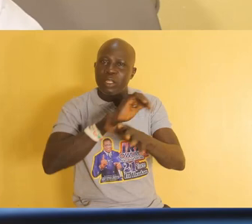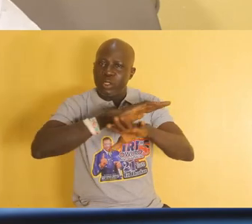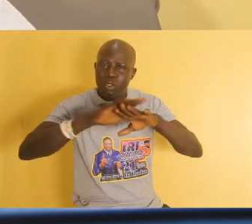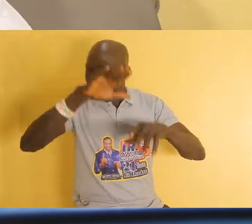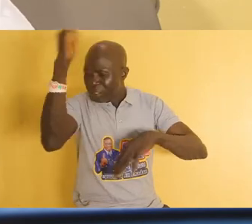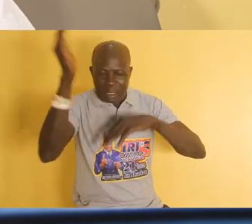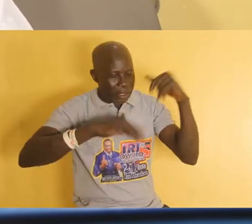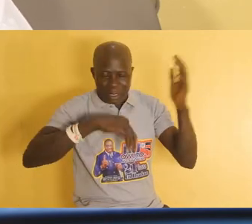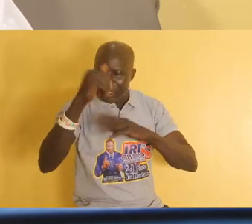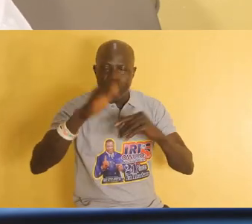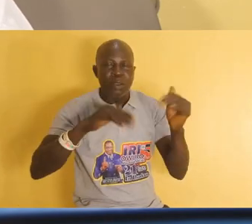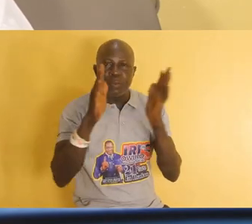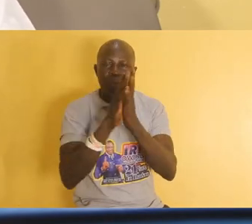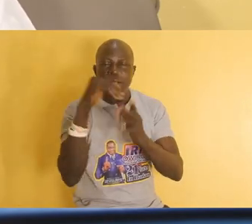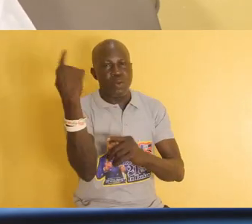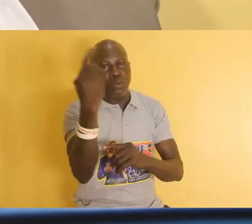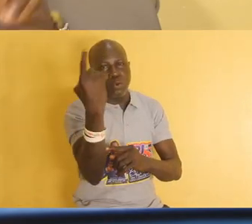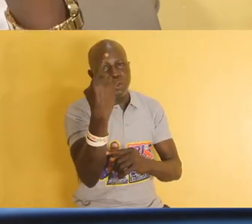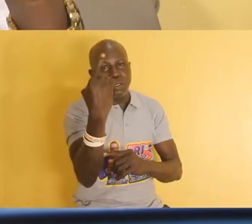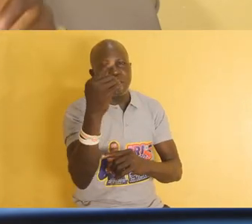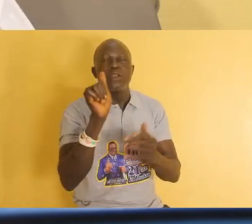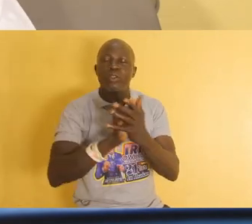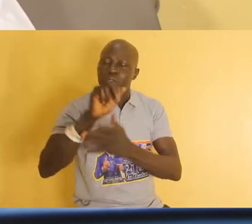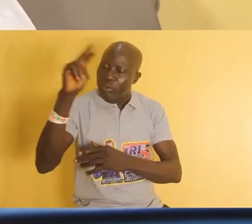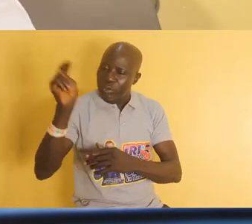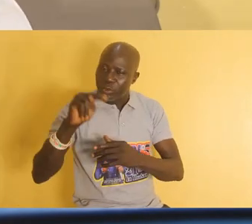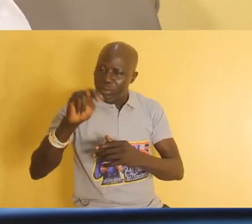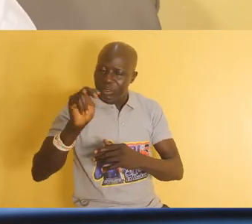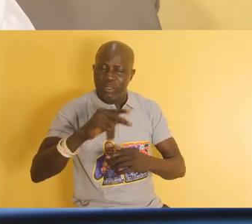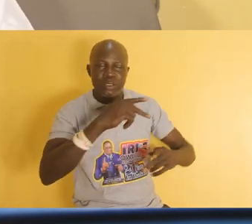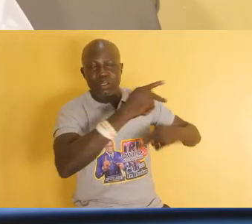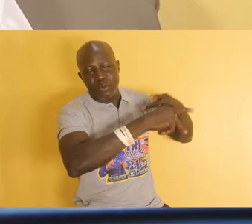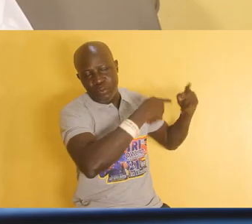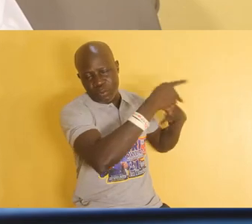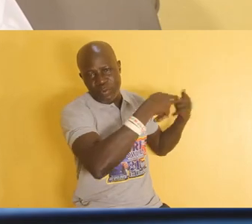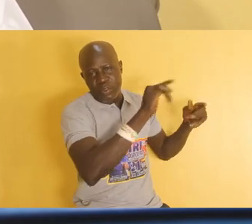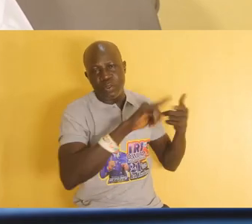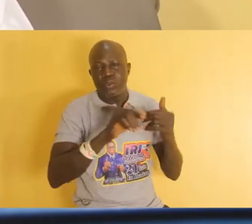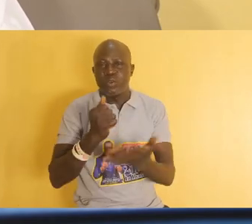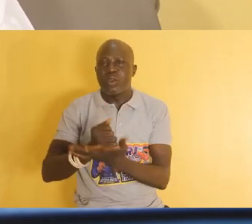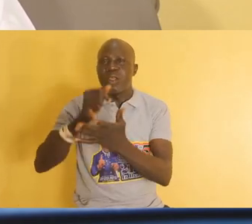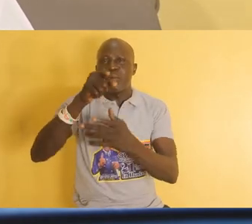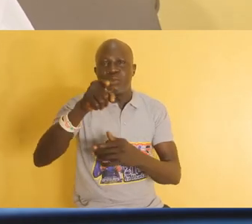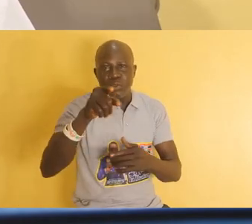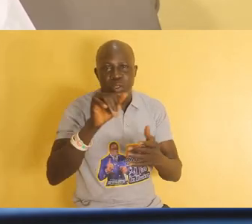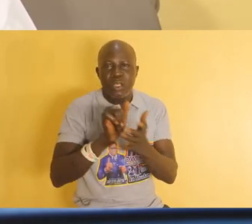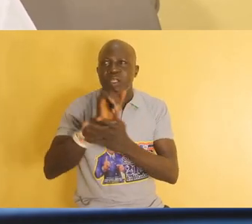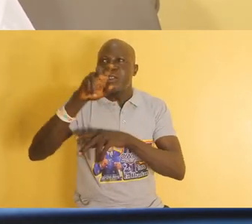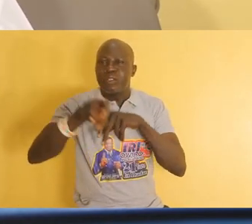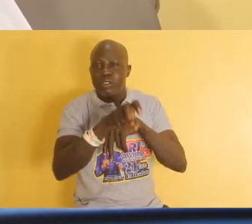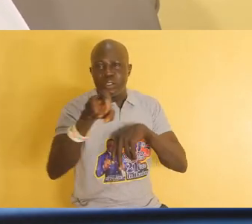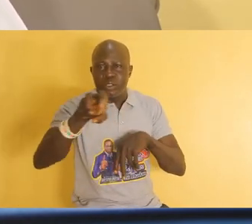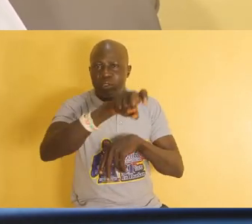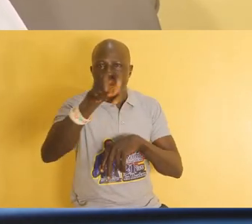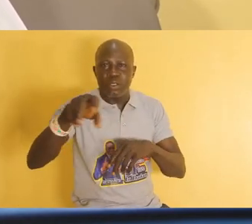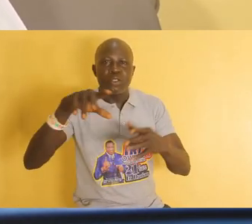da adua igba you can't pray lonely o nilo awon woli lati ran olowo you need the prophet assistance ere ajore je mo